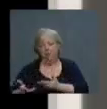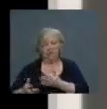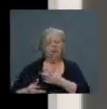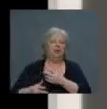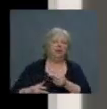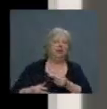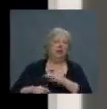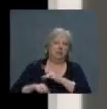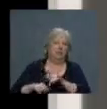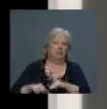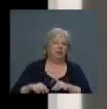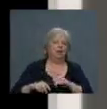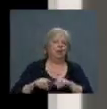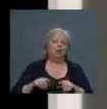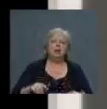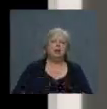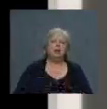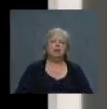how far